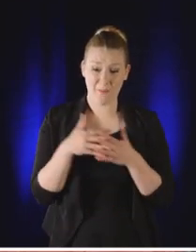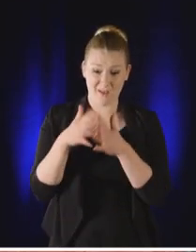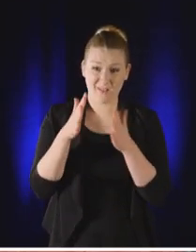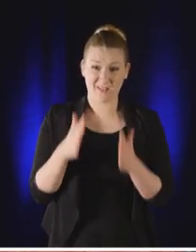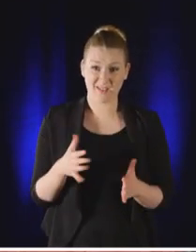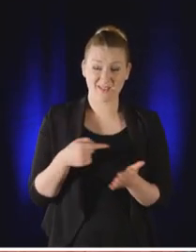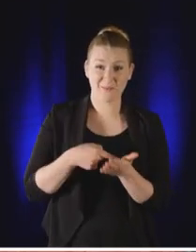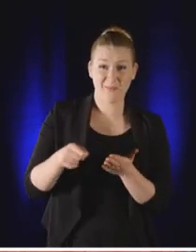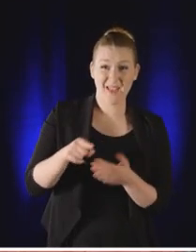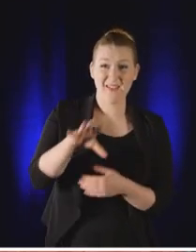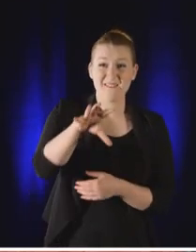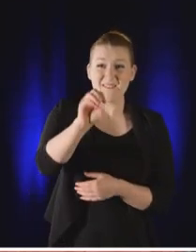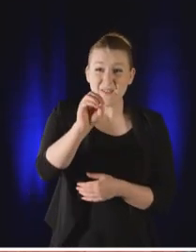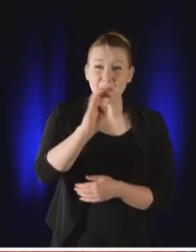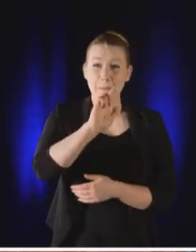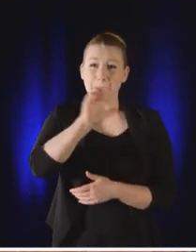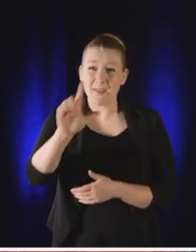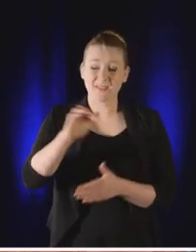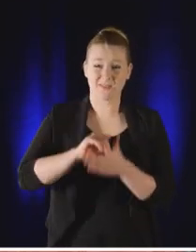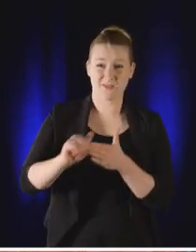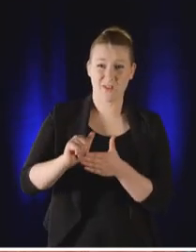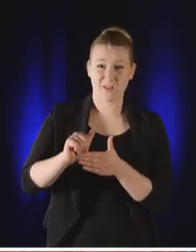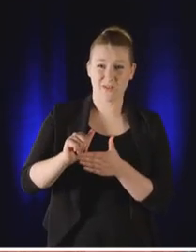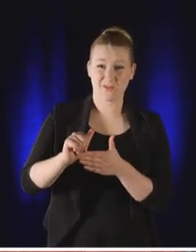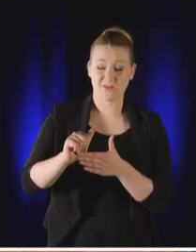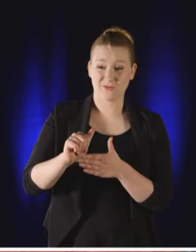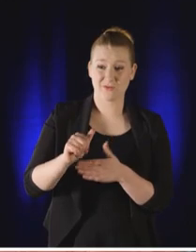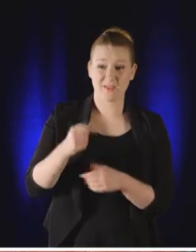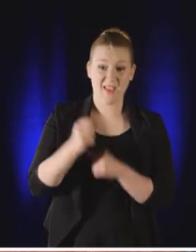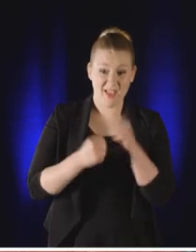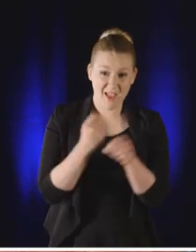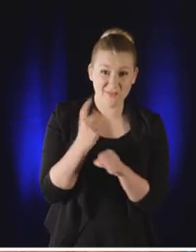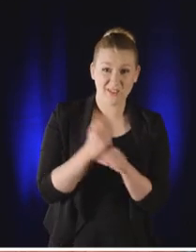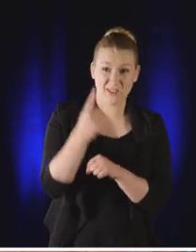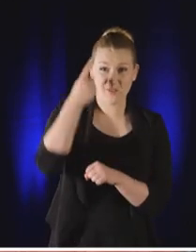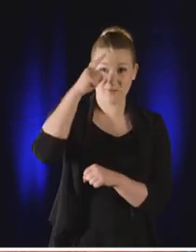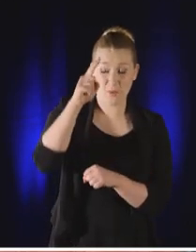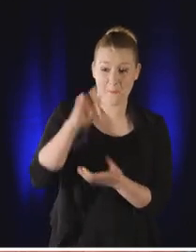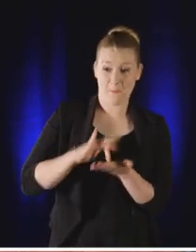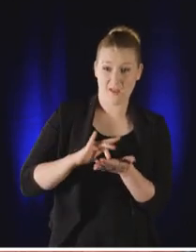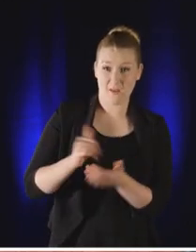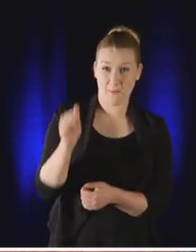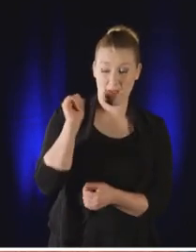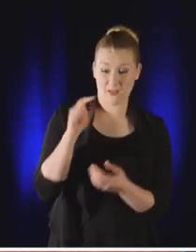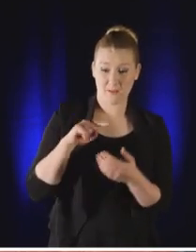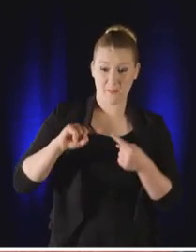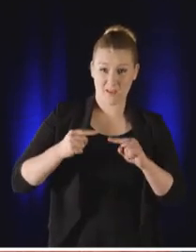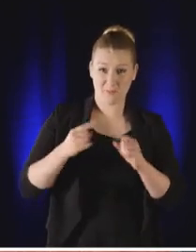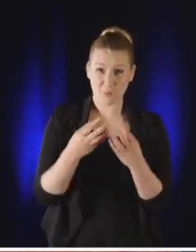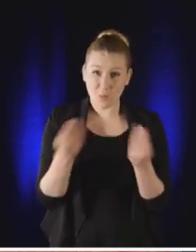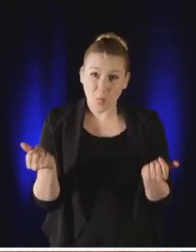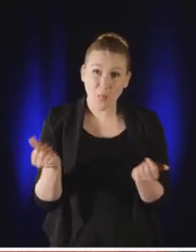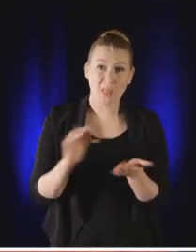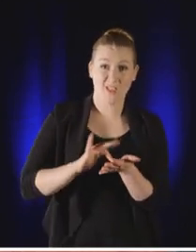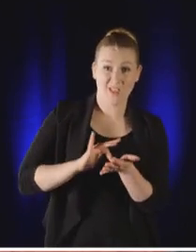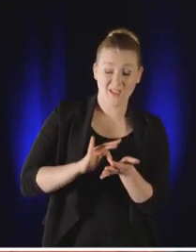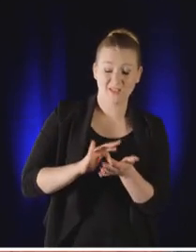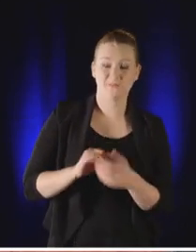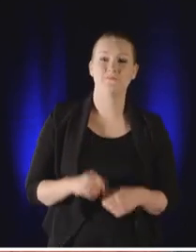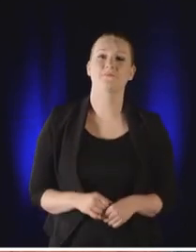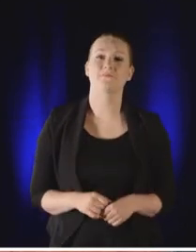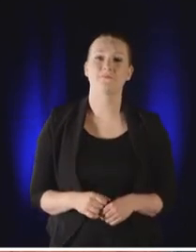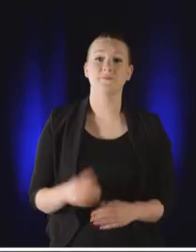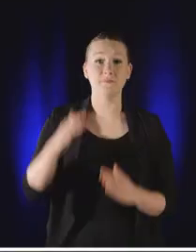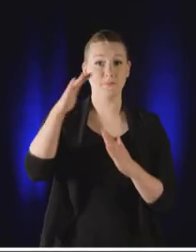that $50 billion are spent per year in just America alone on back pain medication, and lower back pain is